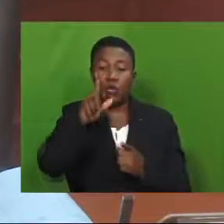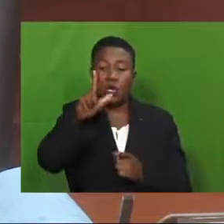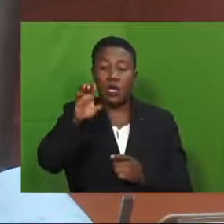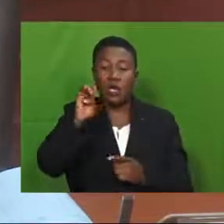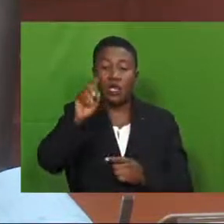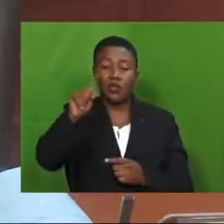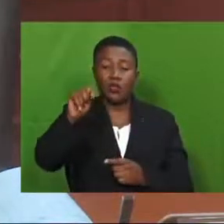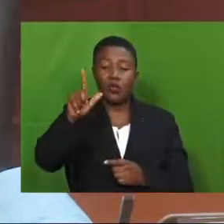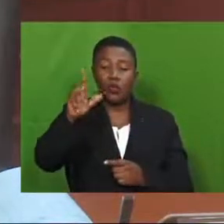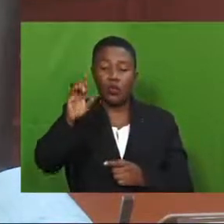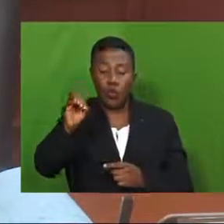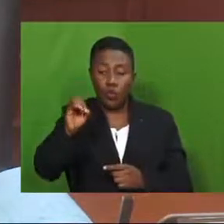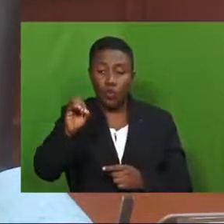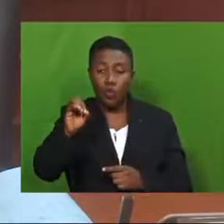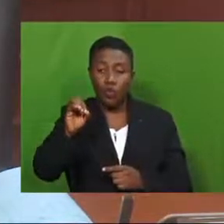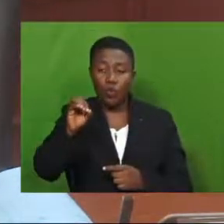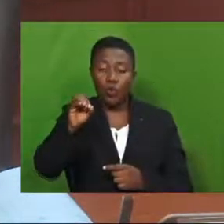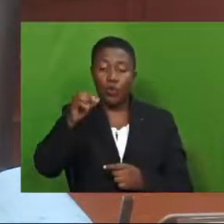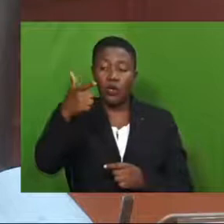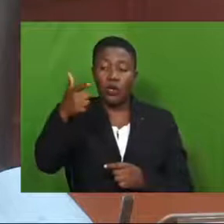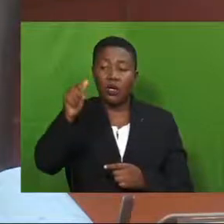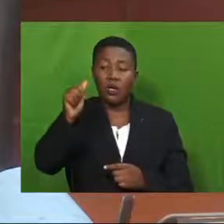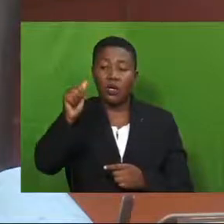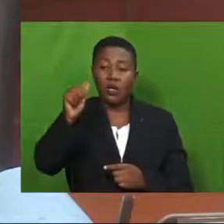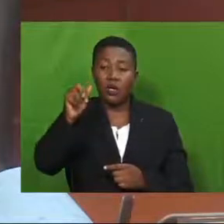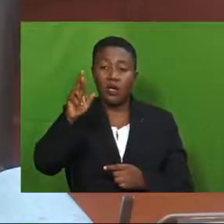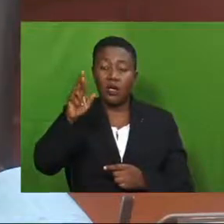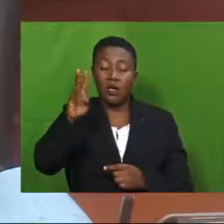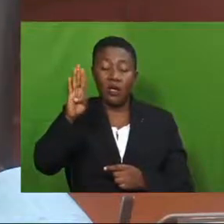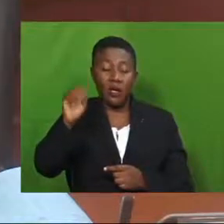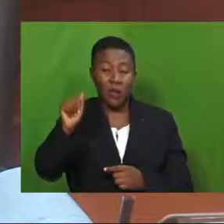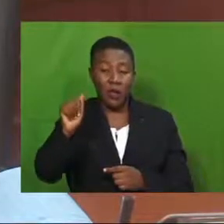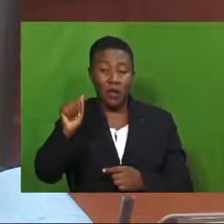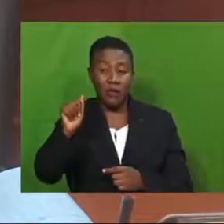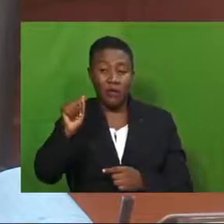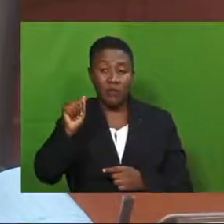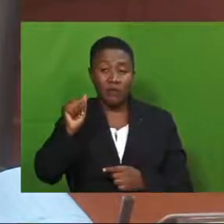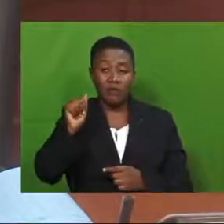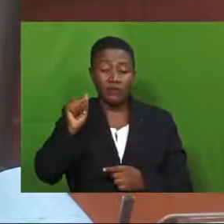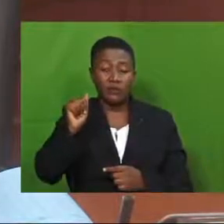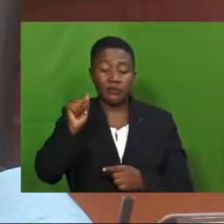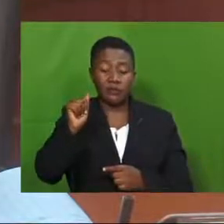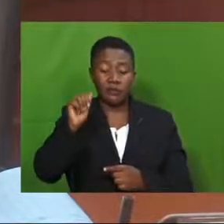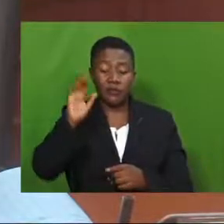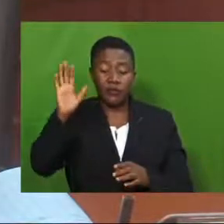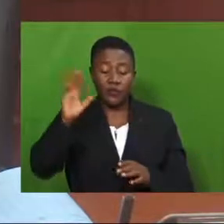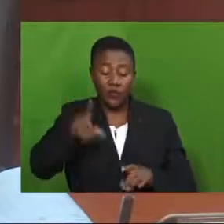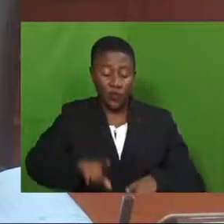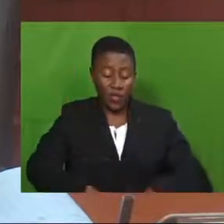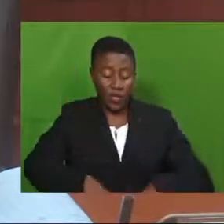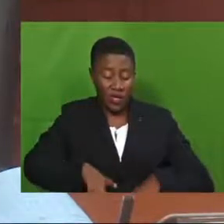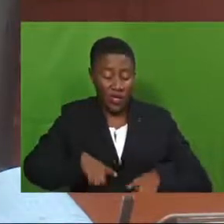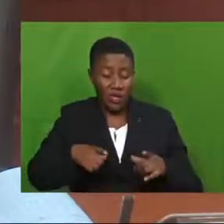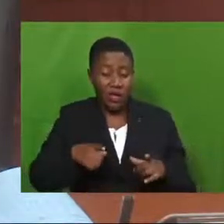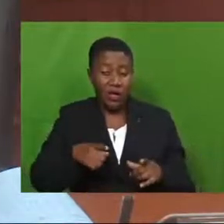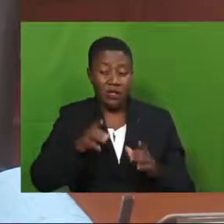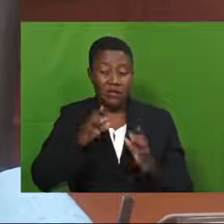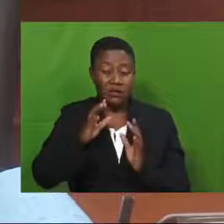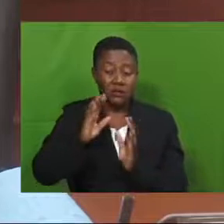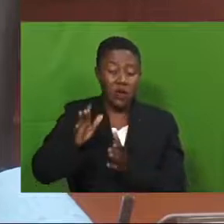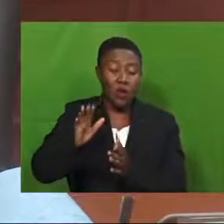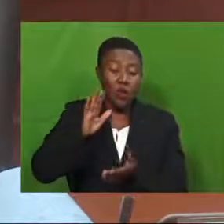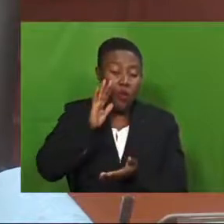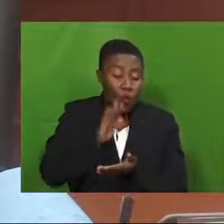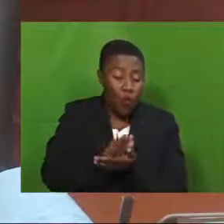Muraya Garba, the wife. No, that's the, sorry. He leaves his wife and life partner,